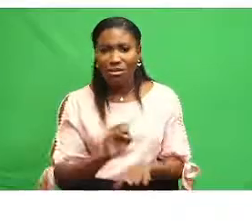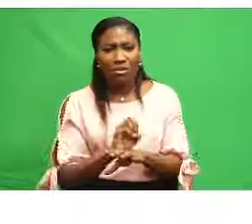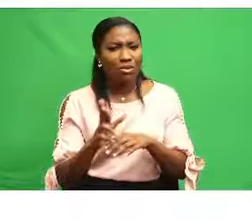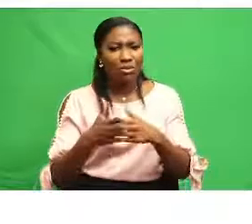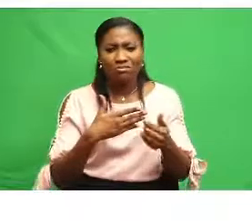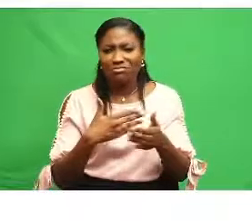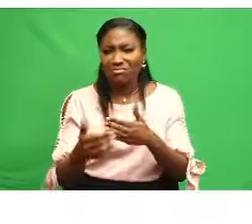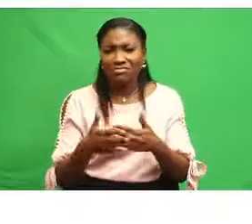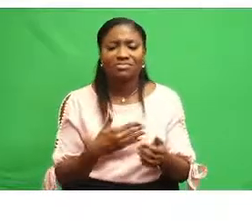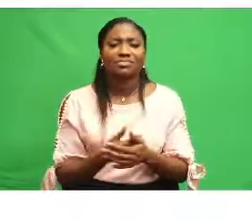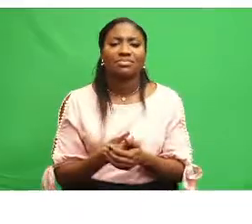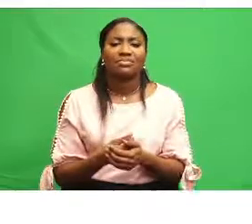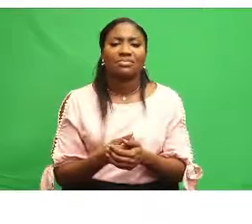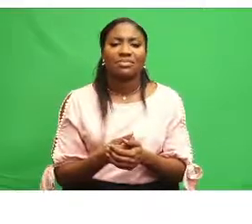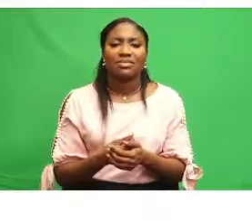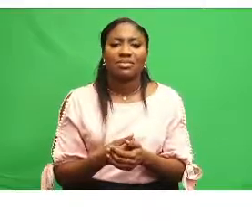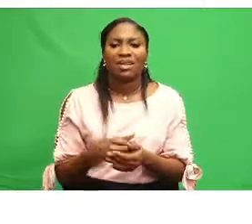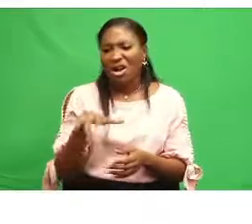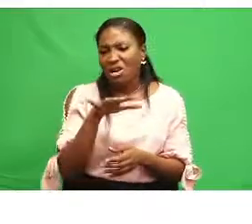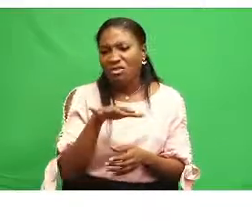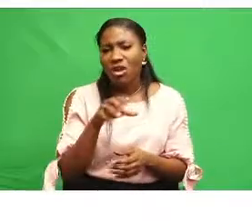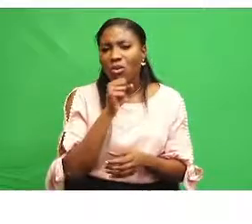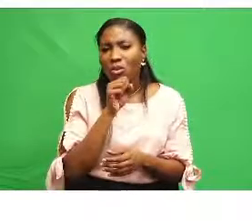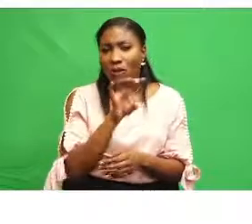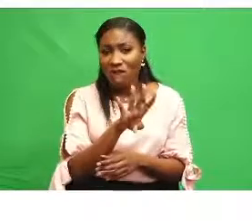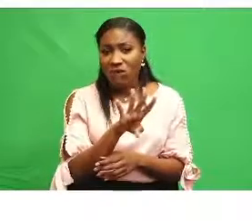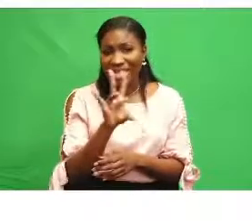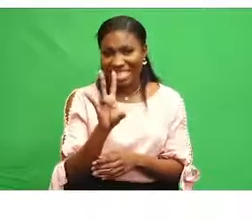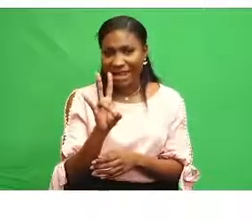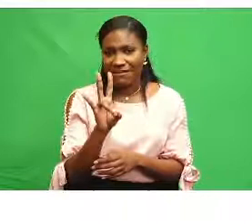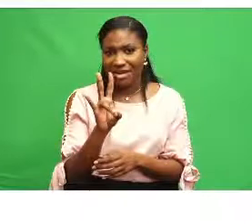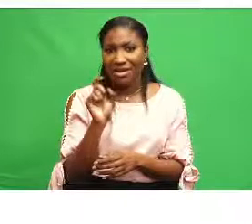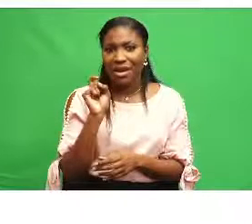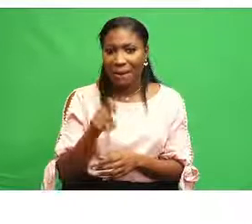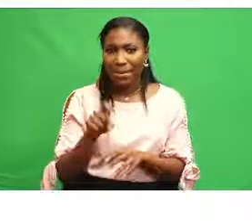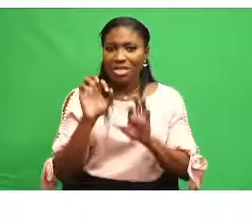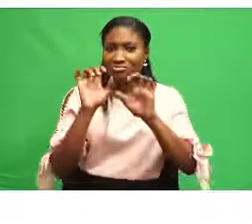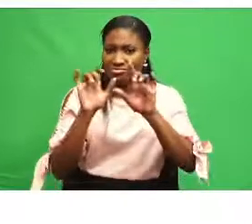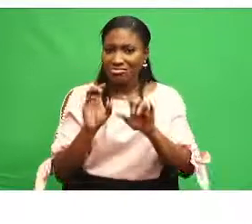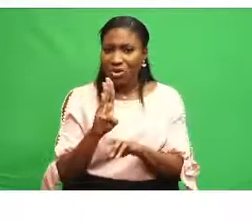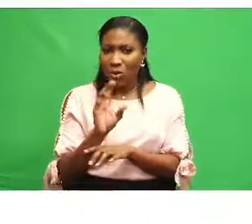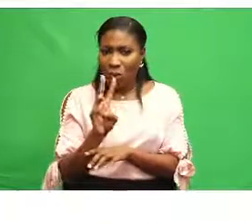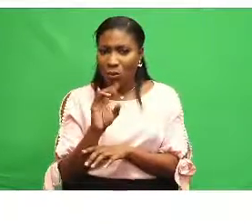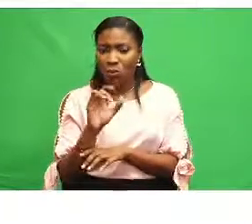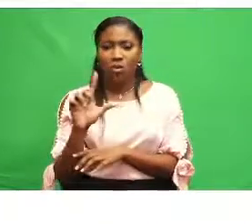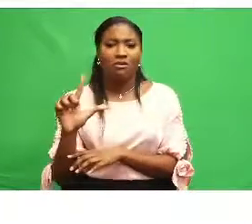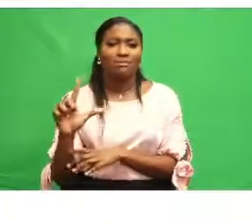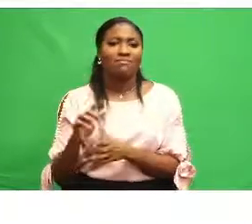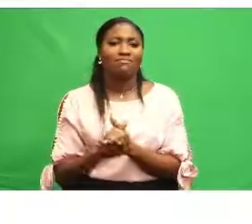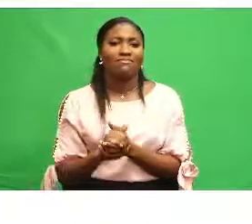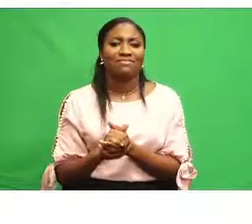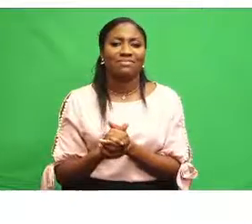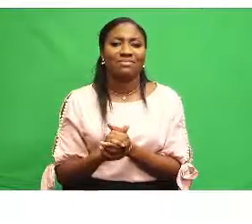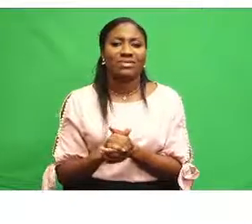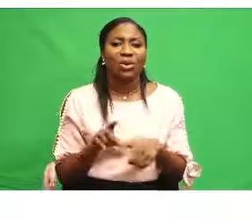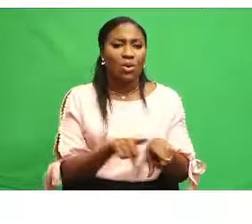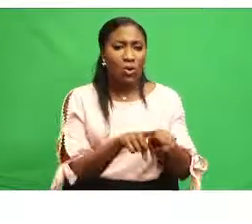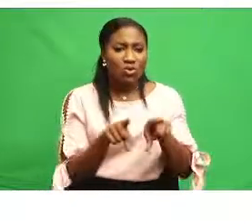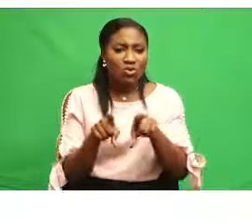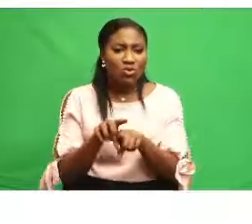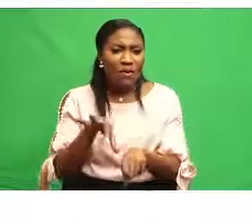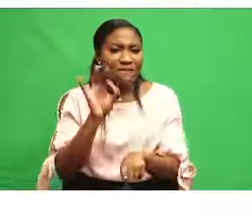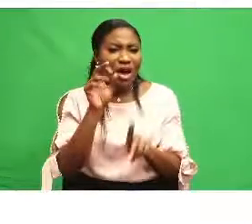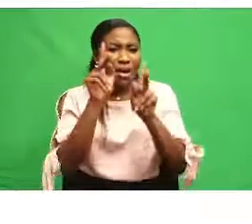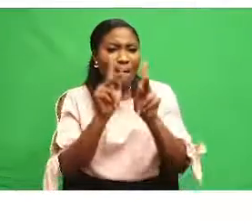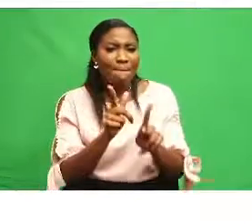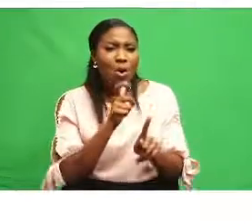doing a will, based on the international data, is around 47. I'm close to that. But anyways, it's not about me. Carefully choose a trustworthy person